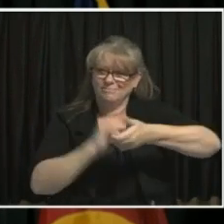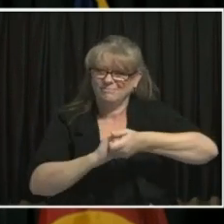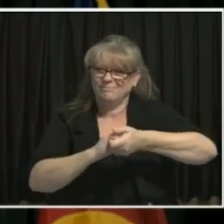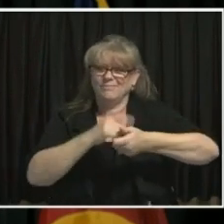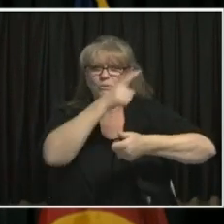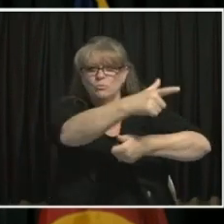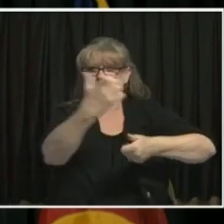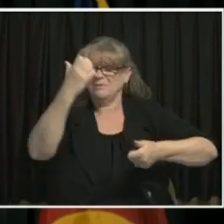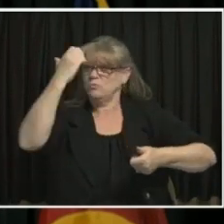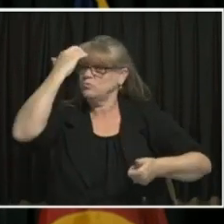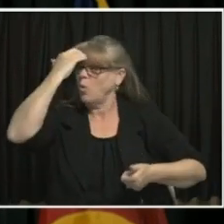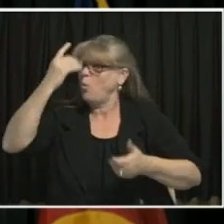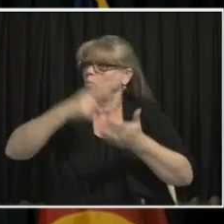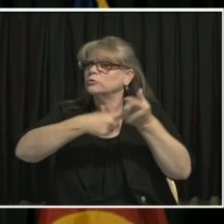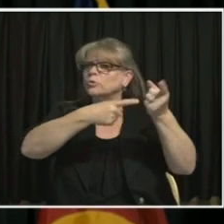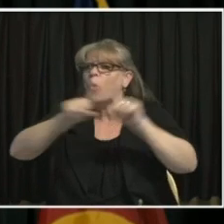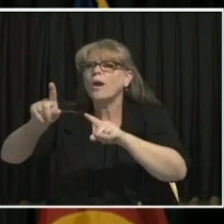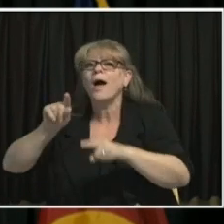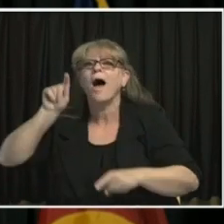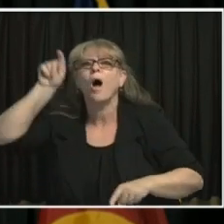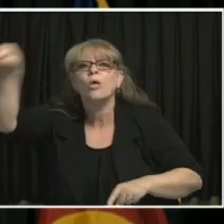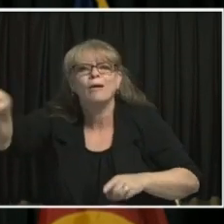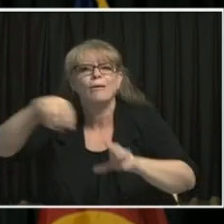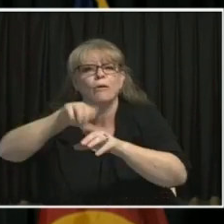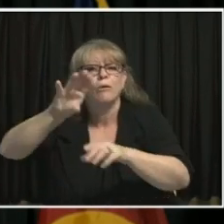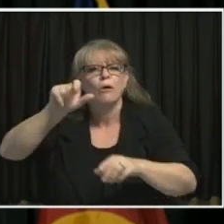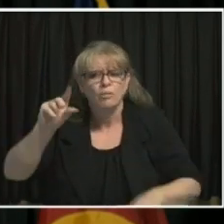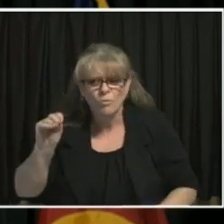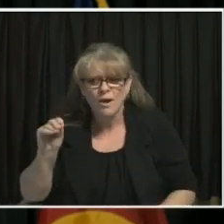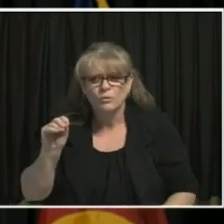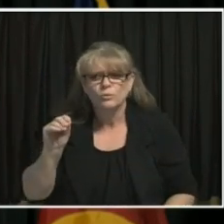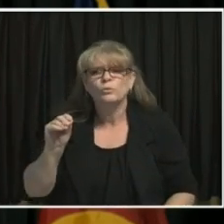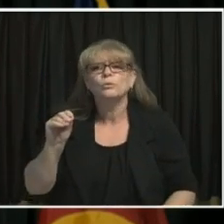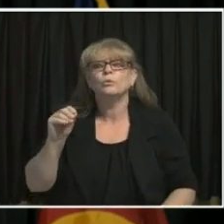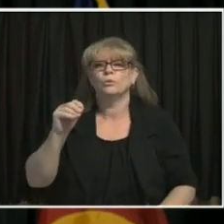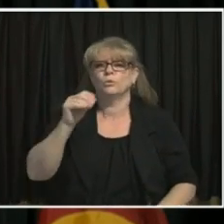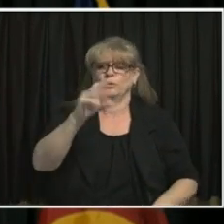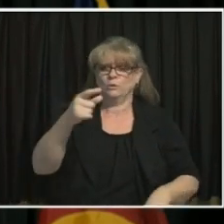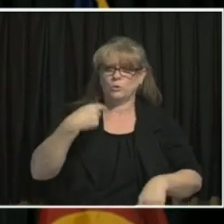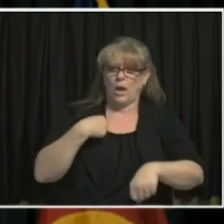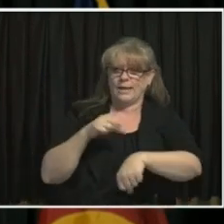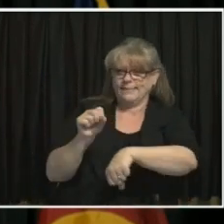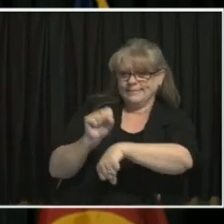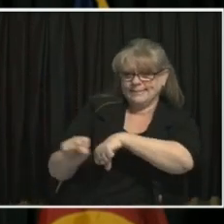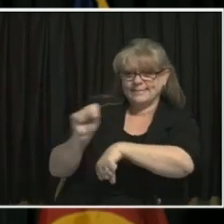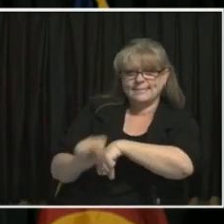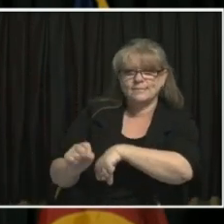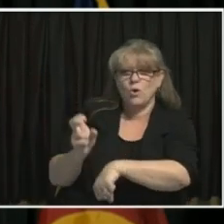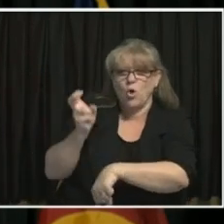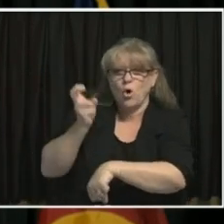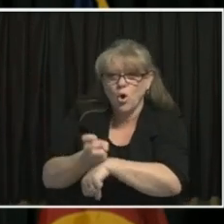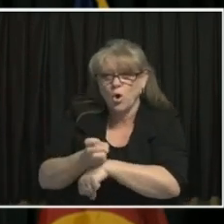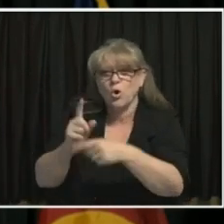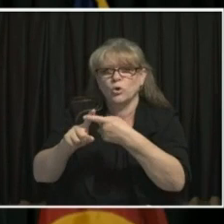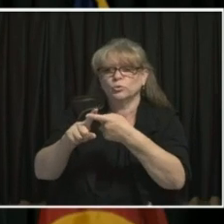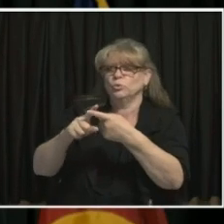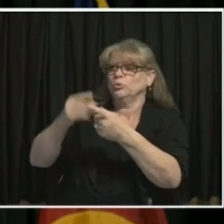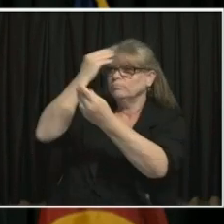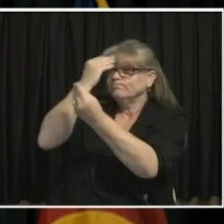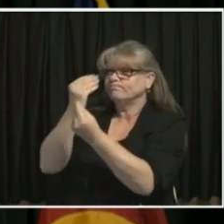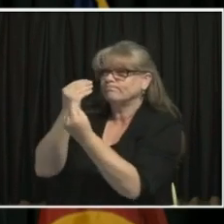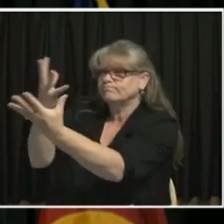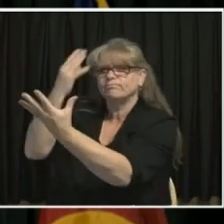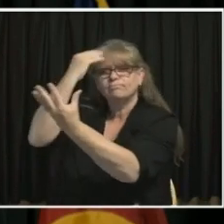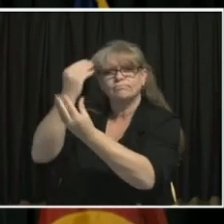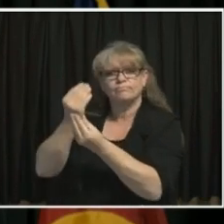of Colorado about how those discussions go. We are very close to